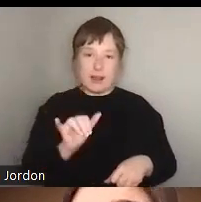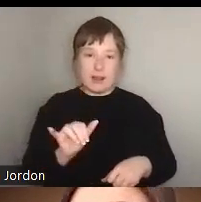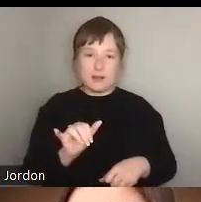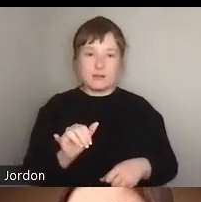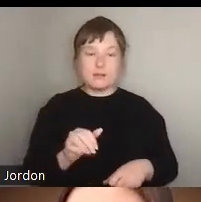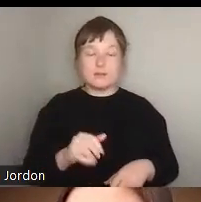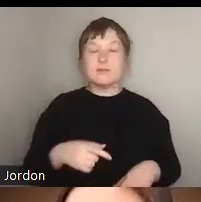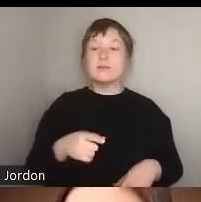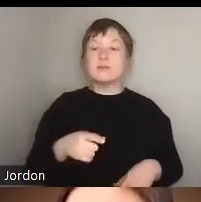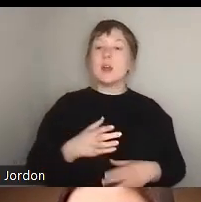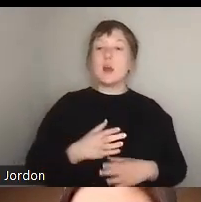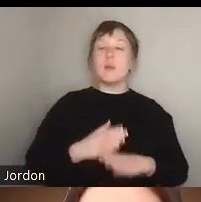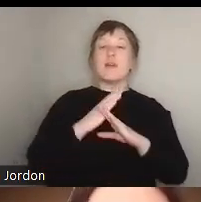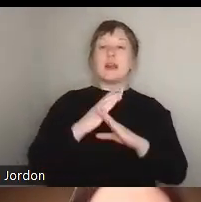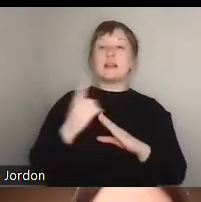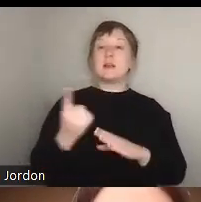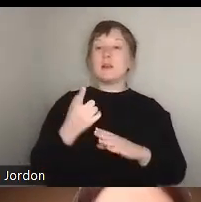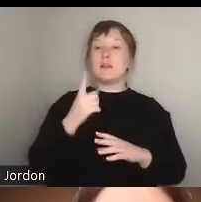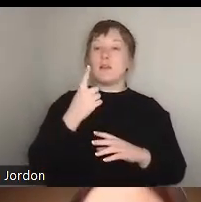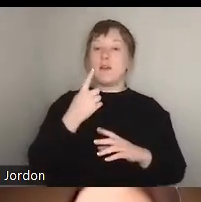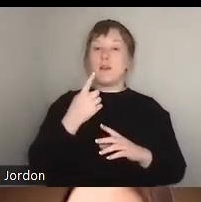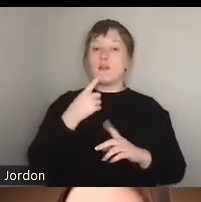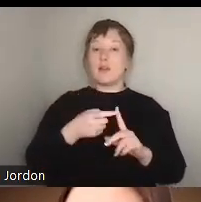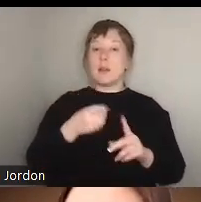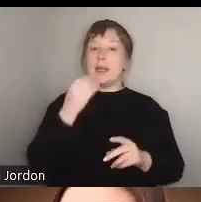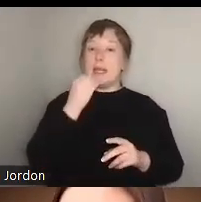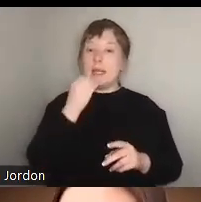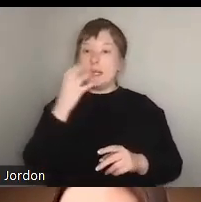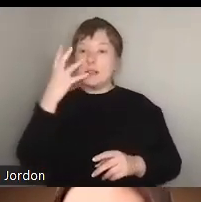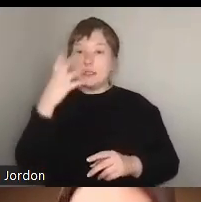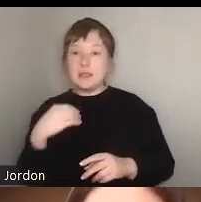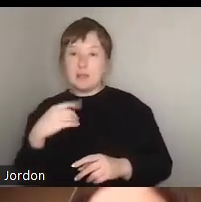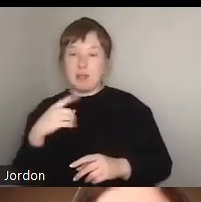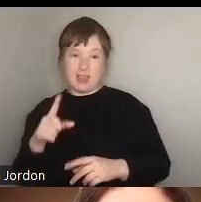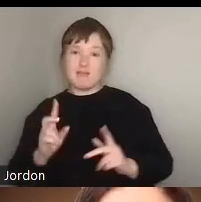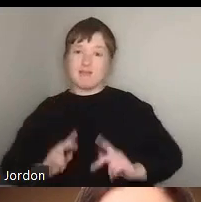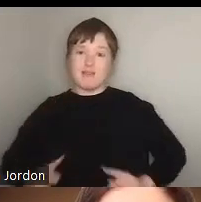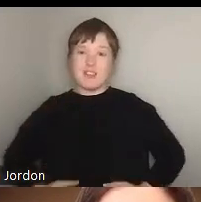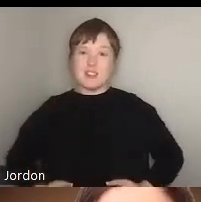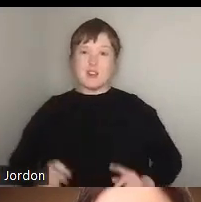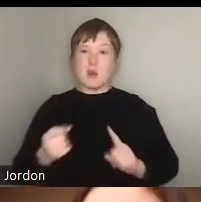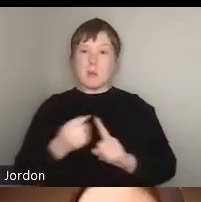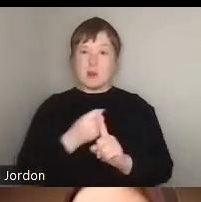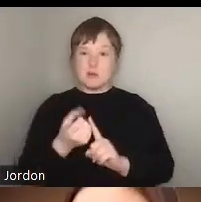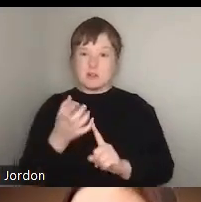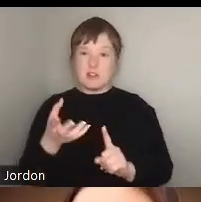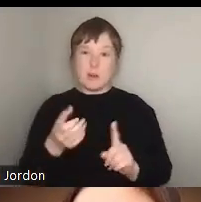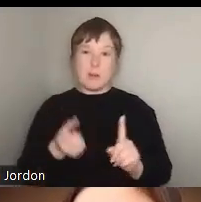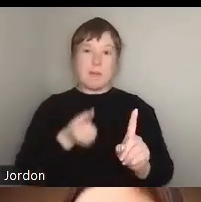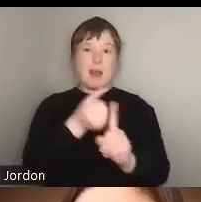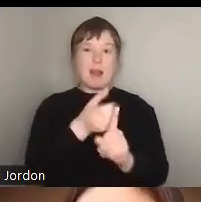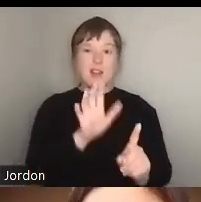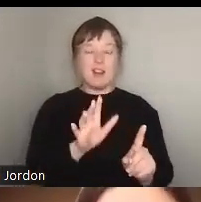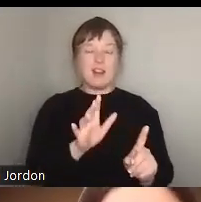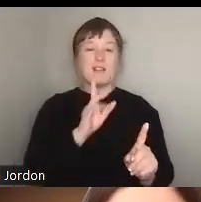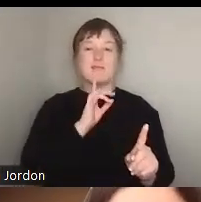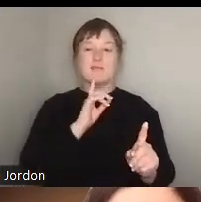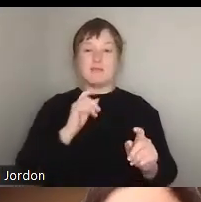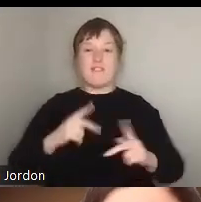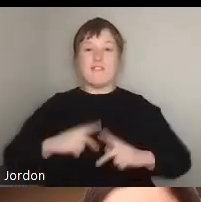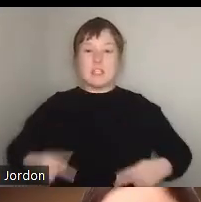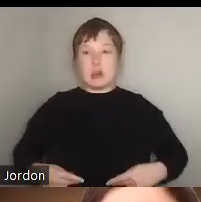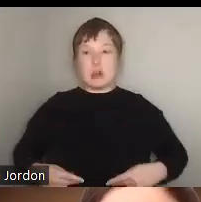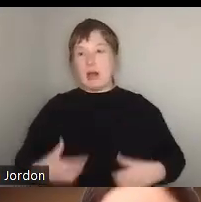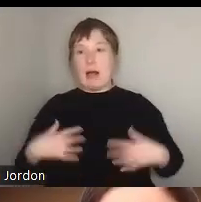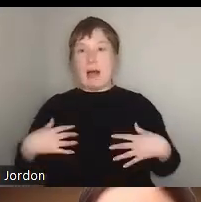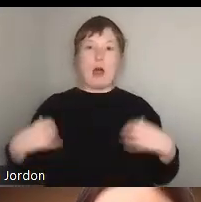from eating or sleeping. That is physical abuse. You are affecting somebody's basic needs, their physical well-being. And